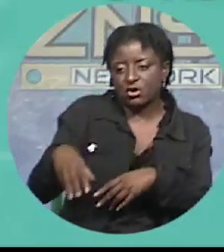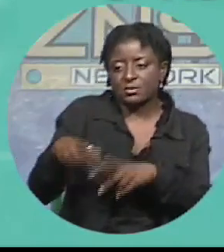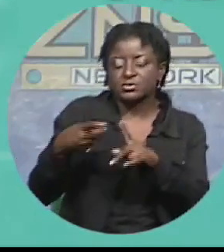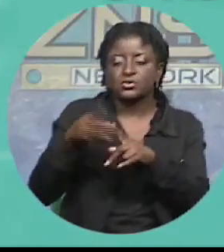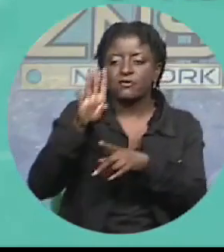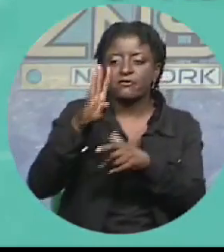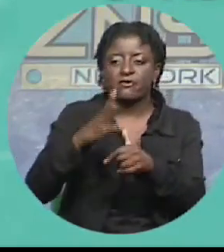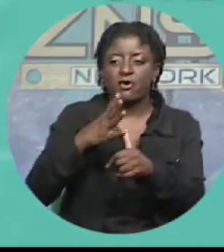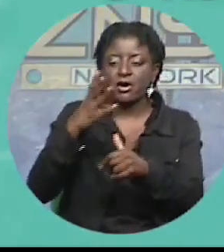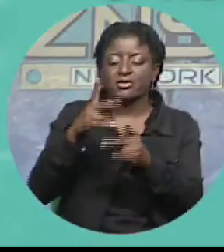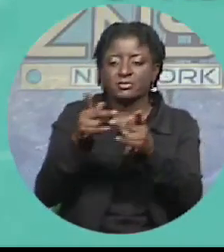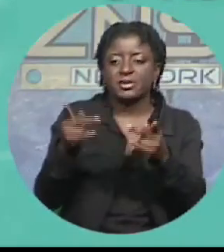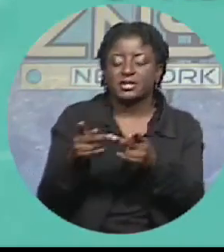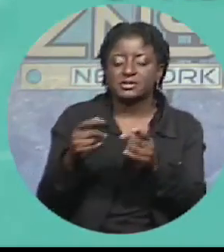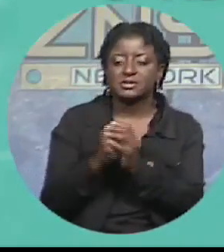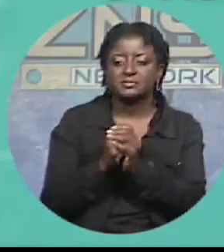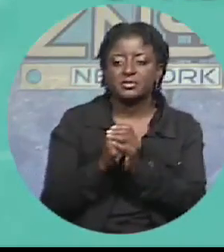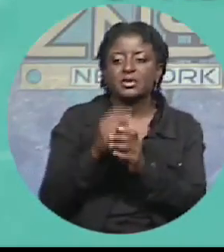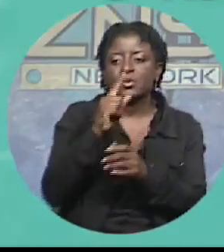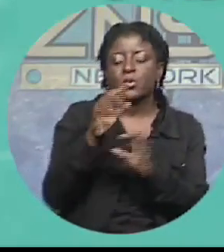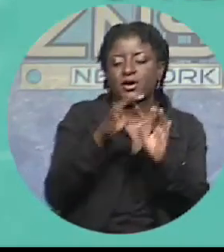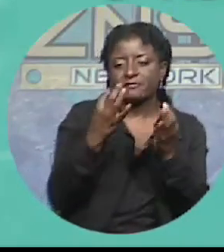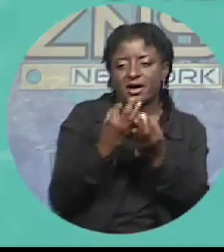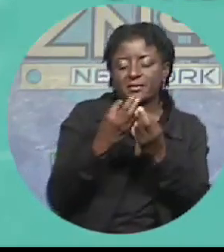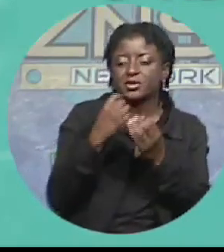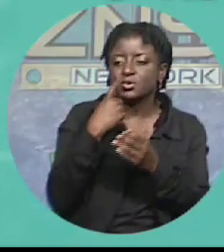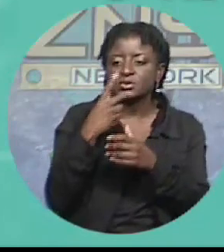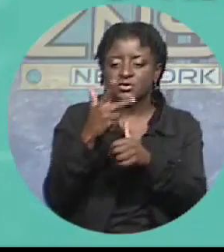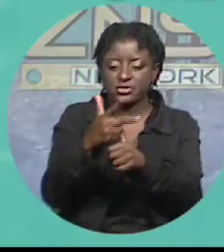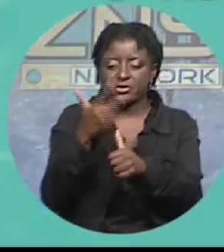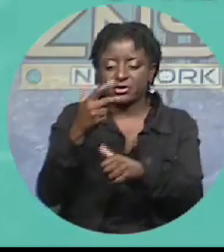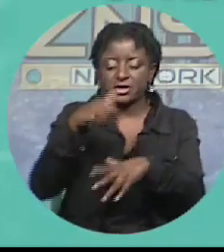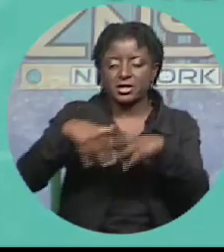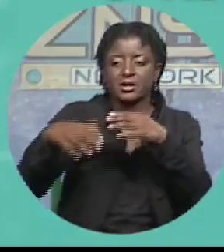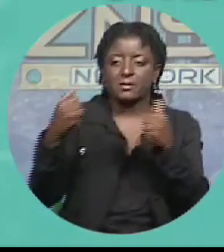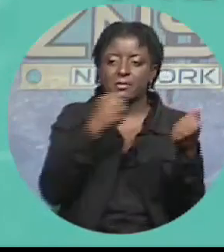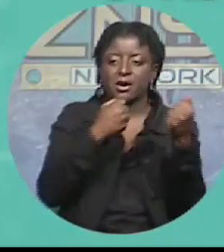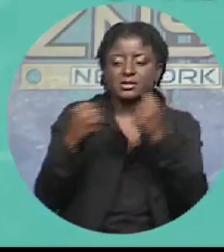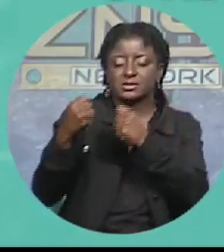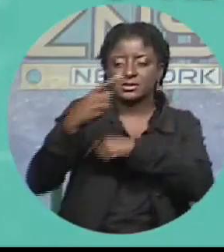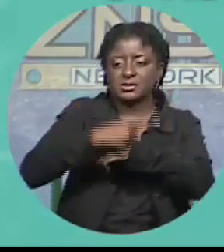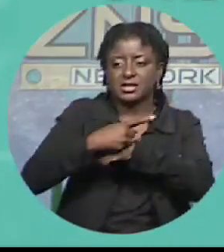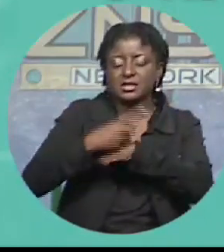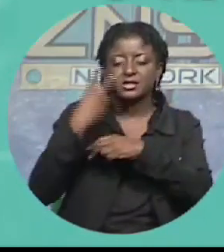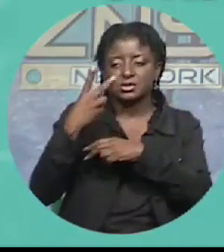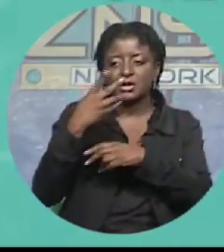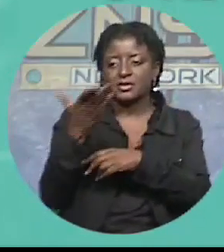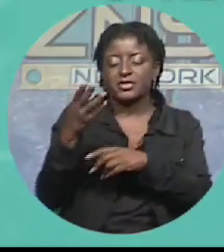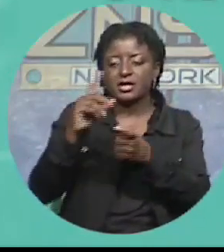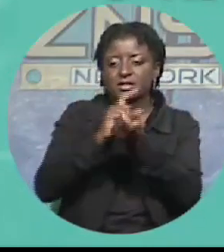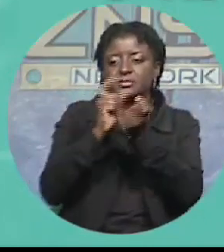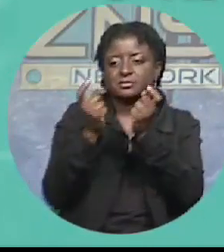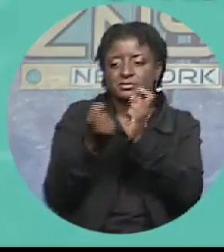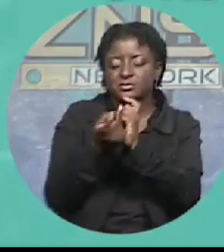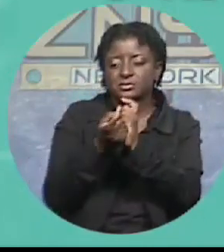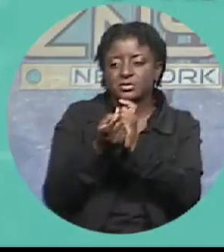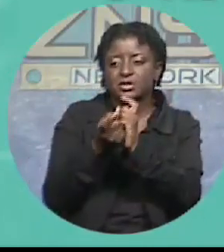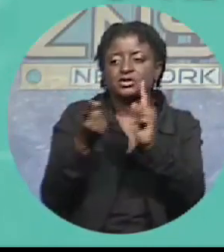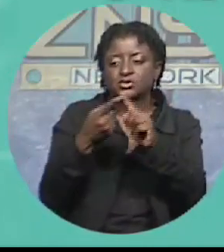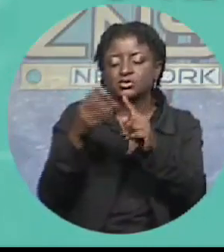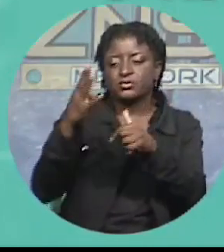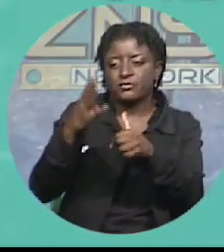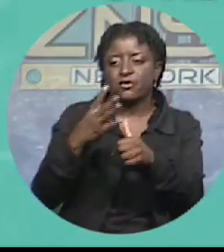who placed third in the Boxing Day Parade according to unofficial results, saw their position drop to fourth. Now, Mr.